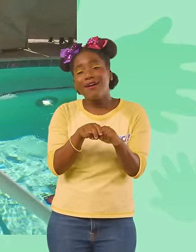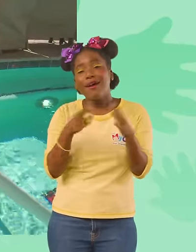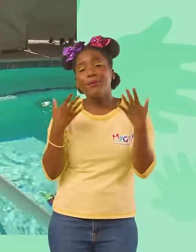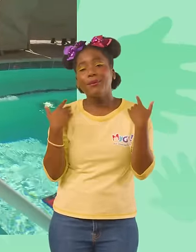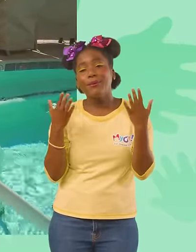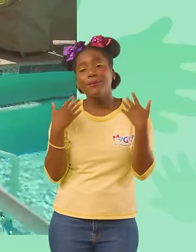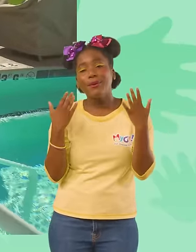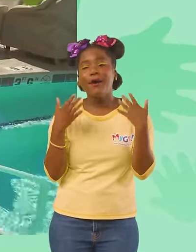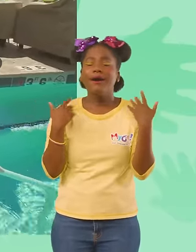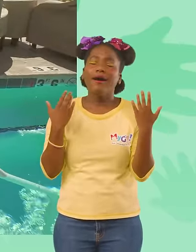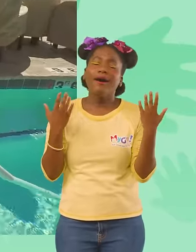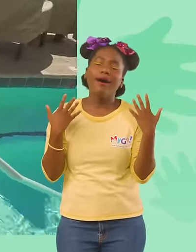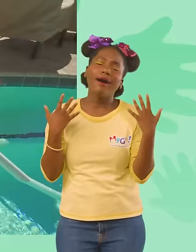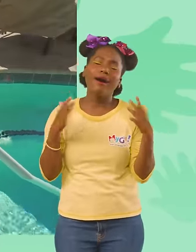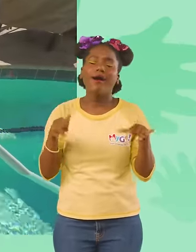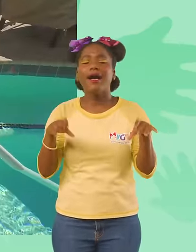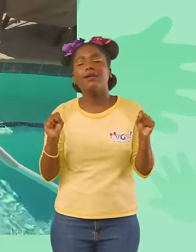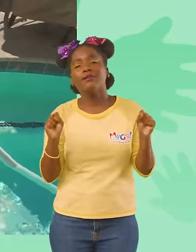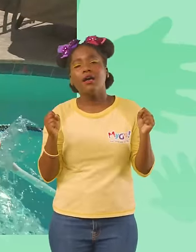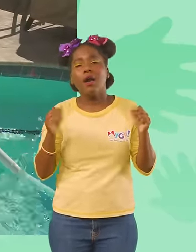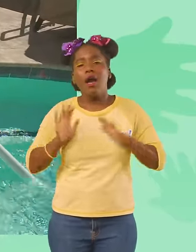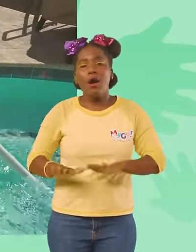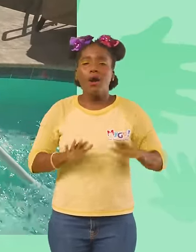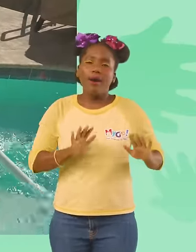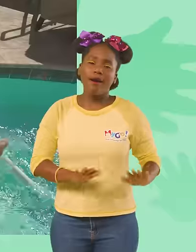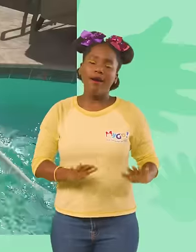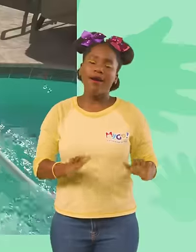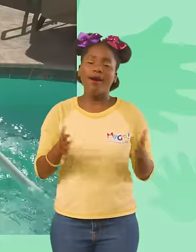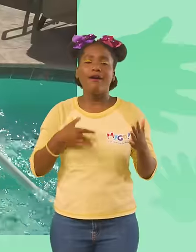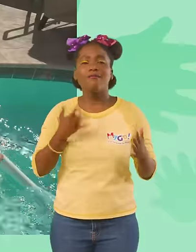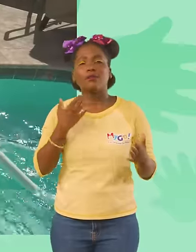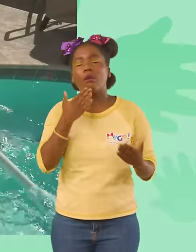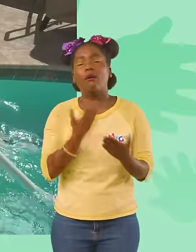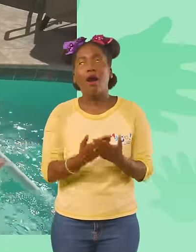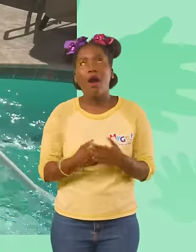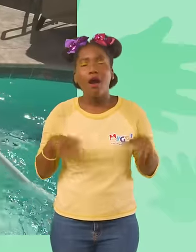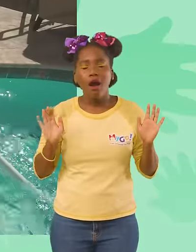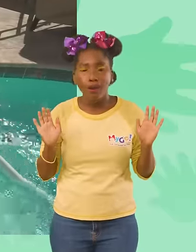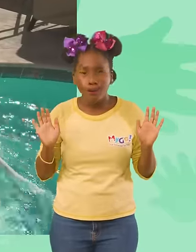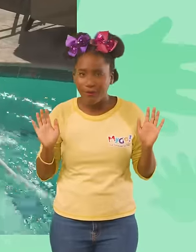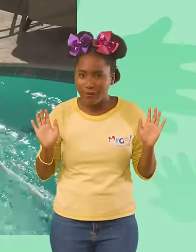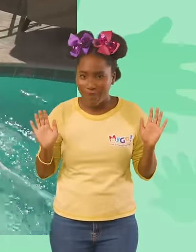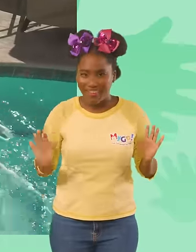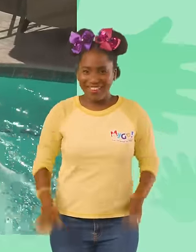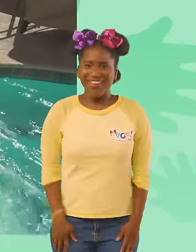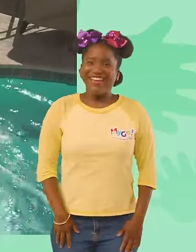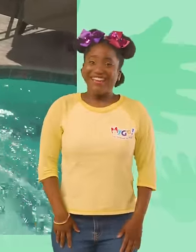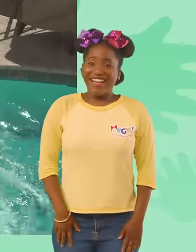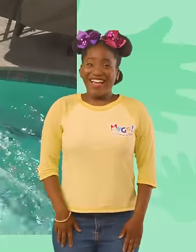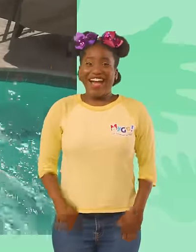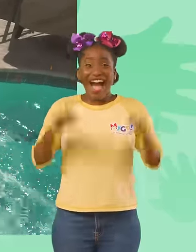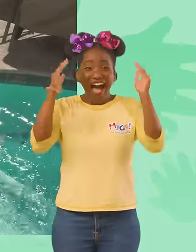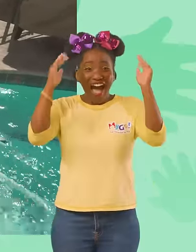Oh, yes. Oh, yeah, this feels so good. Oh, I